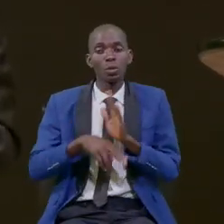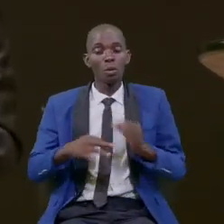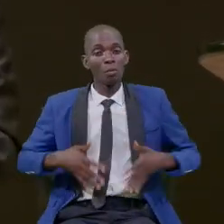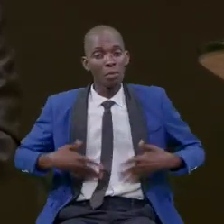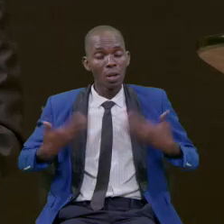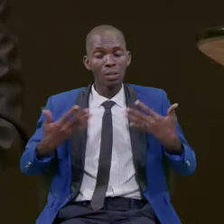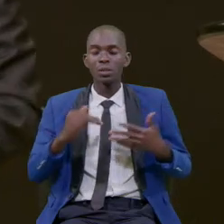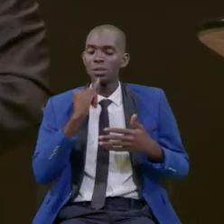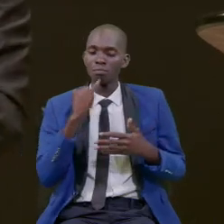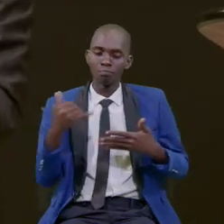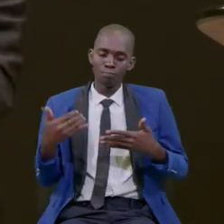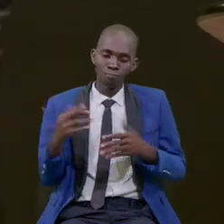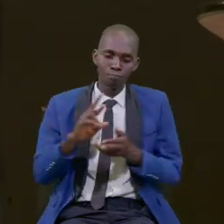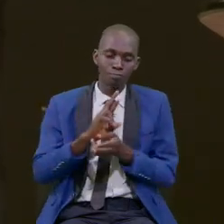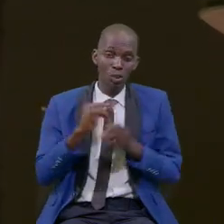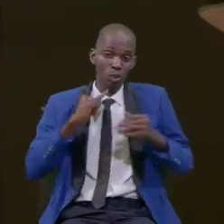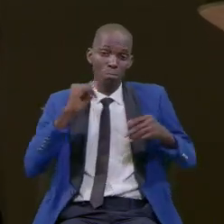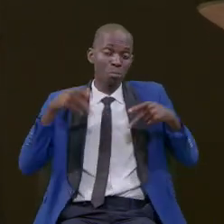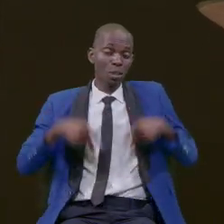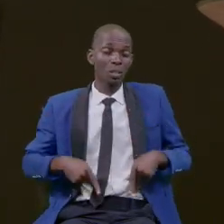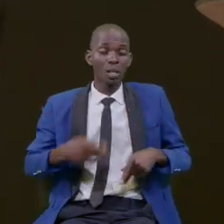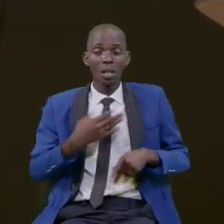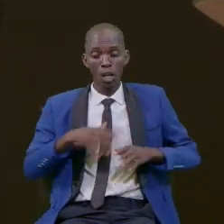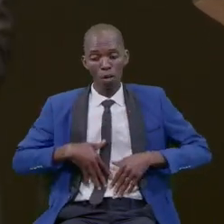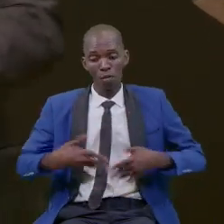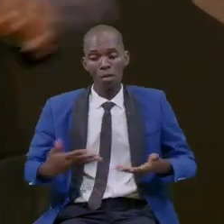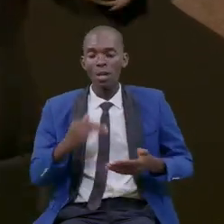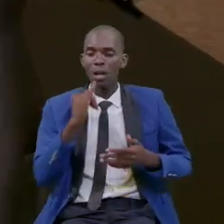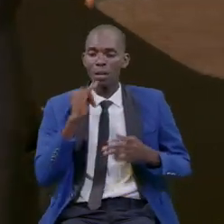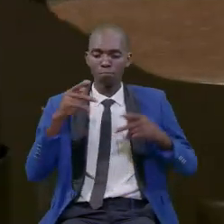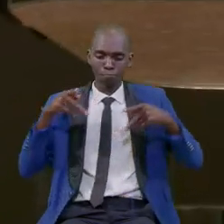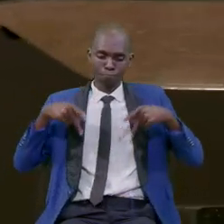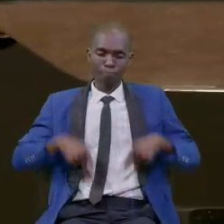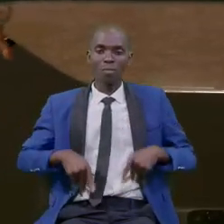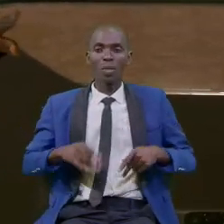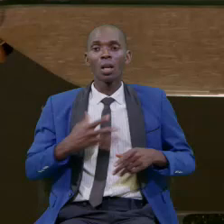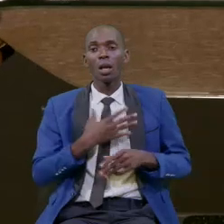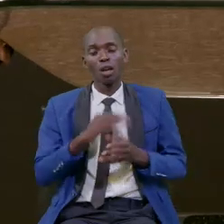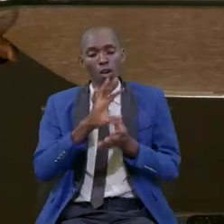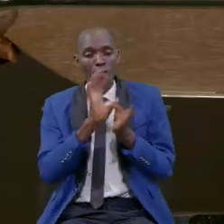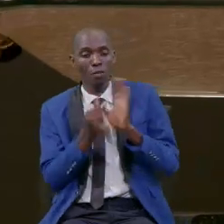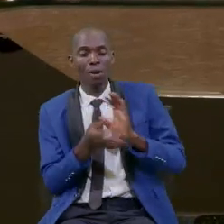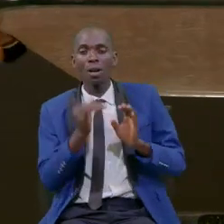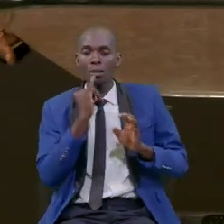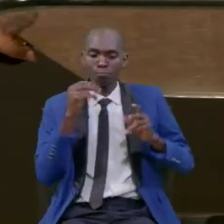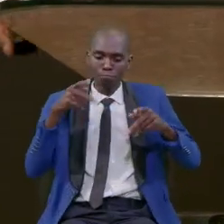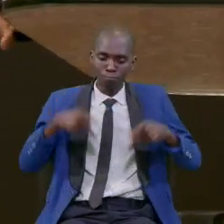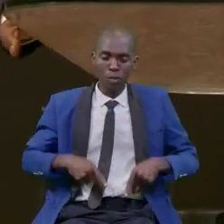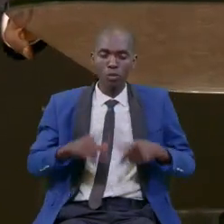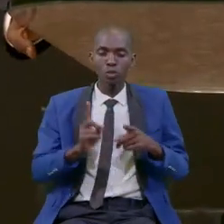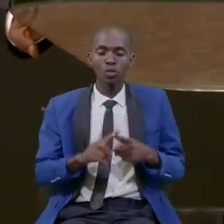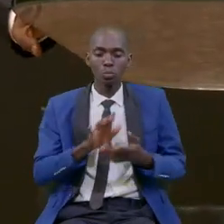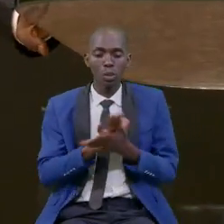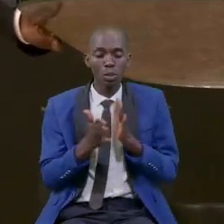Confession is personal. And conversion is personal. To become a child of God, coming to the